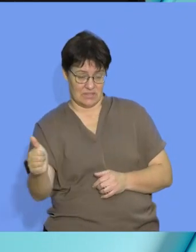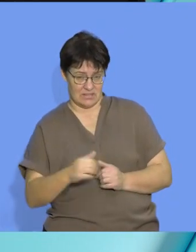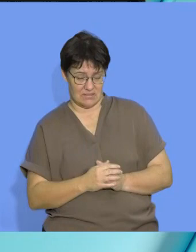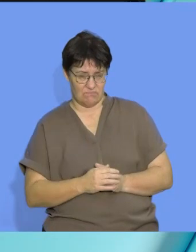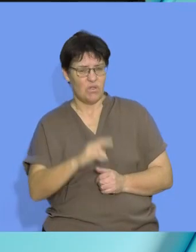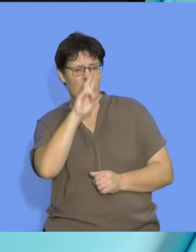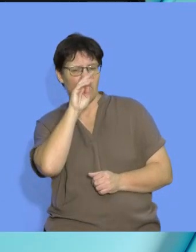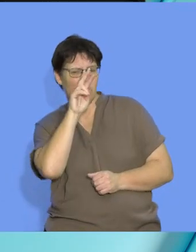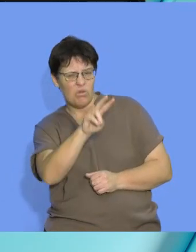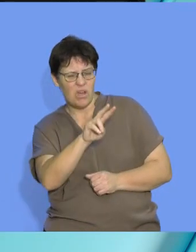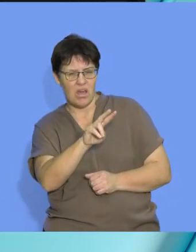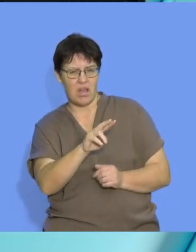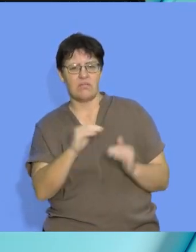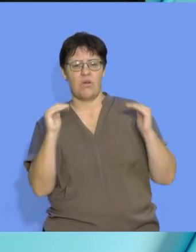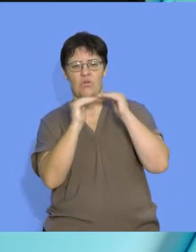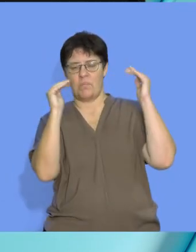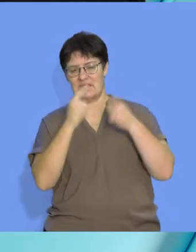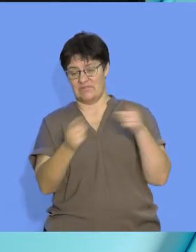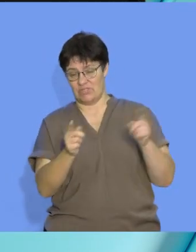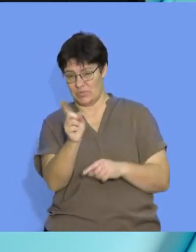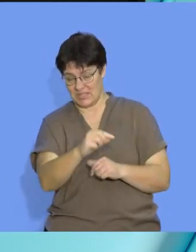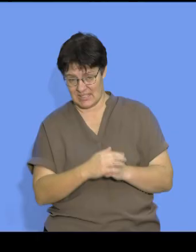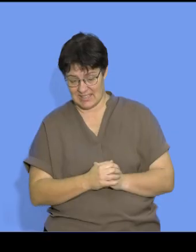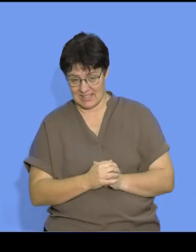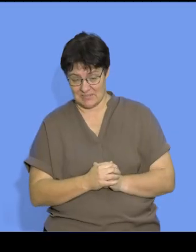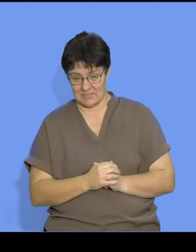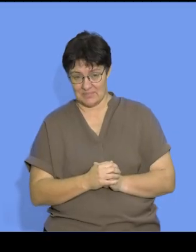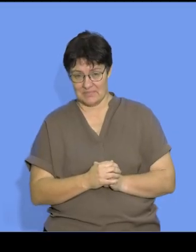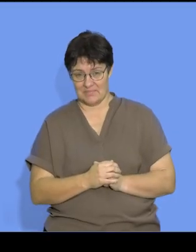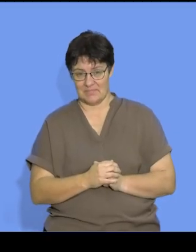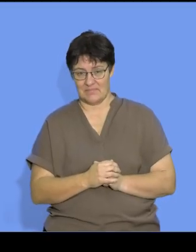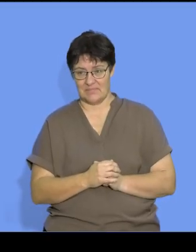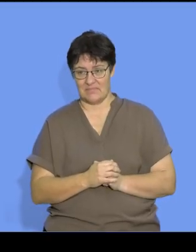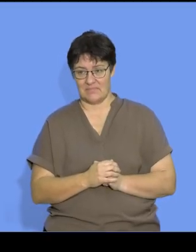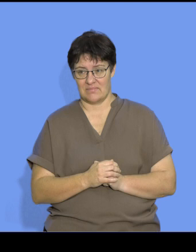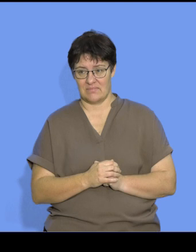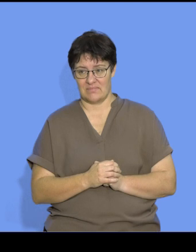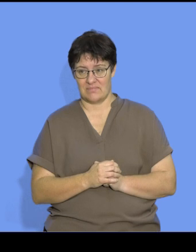definition for common difference. So please look at the board with me.